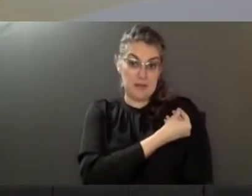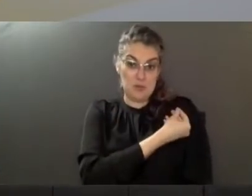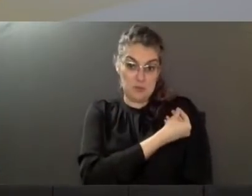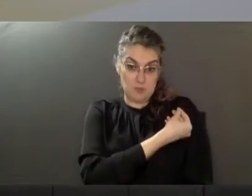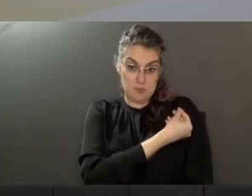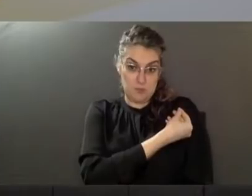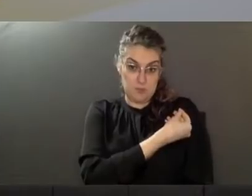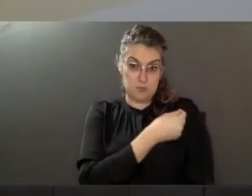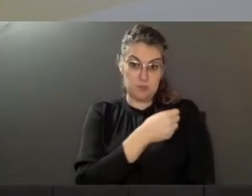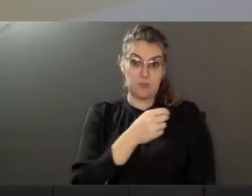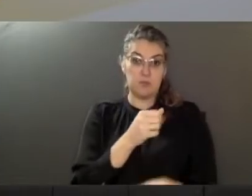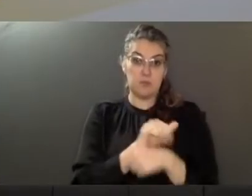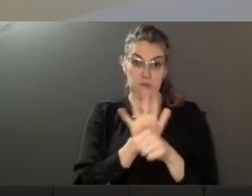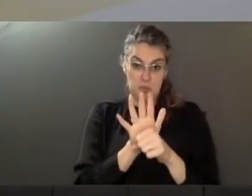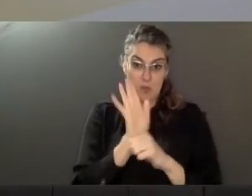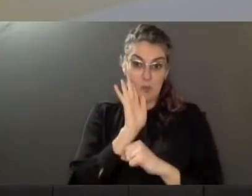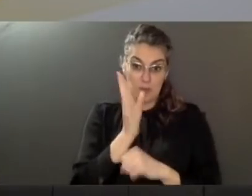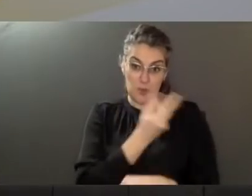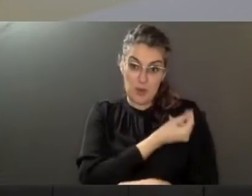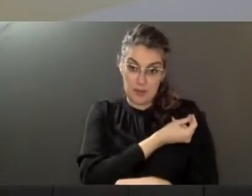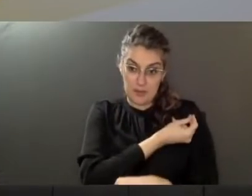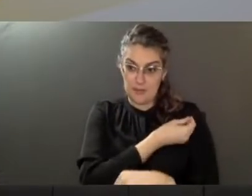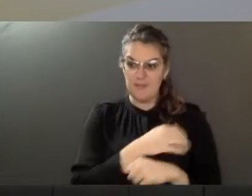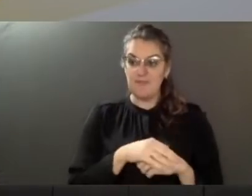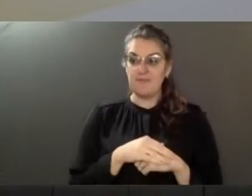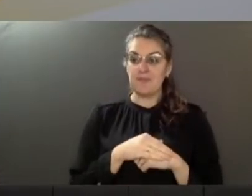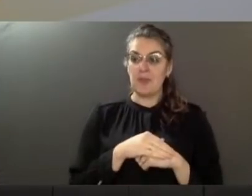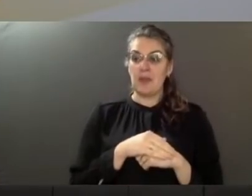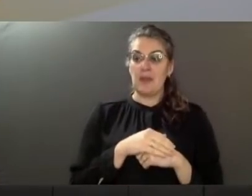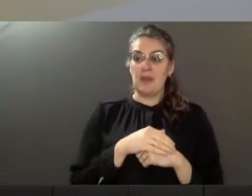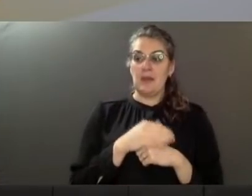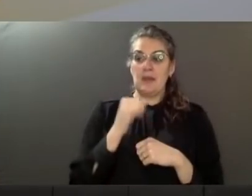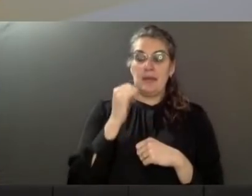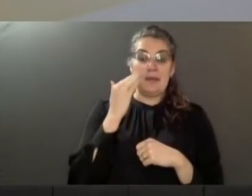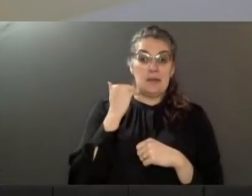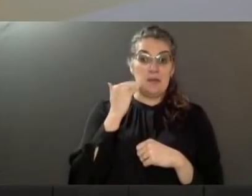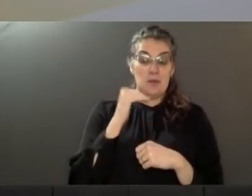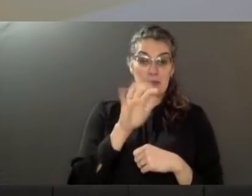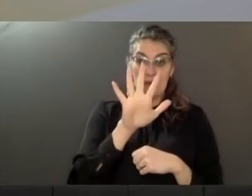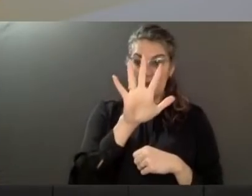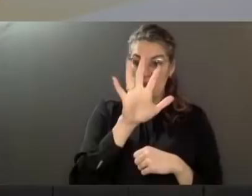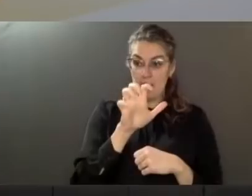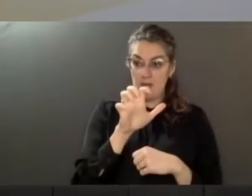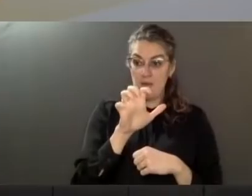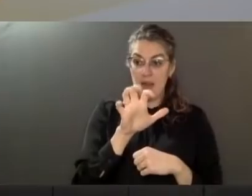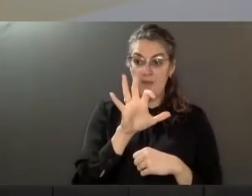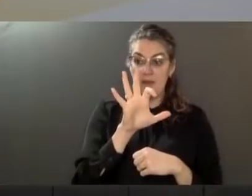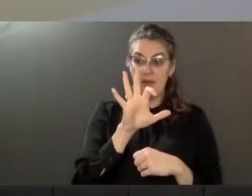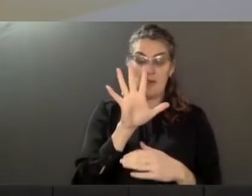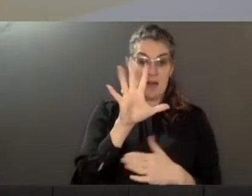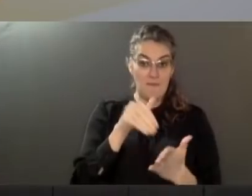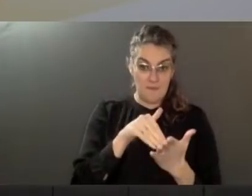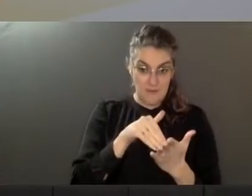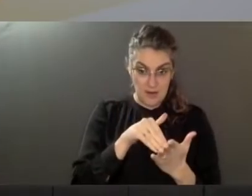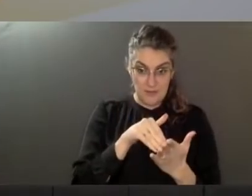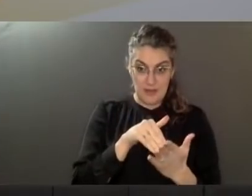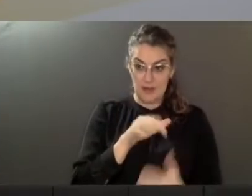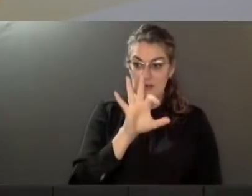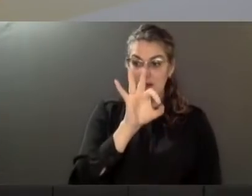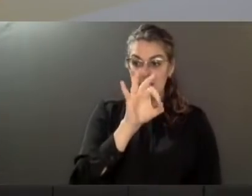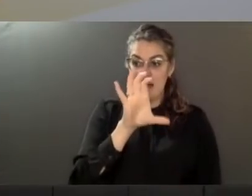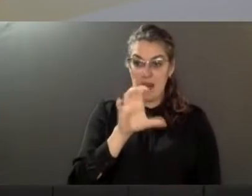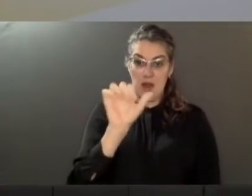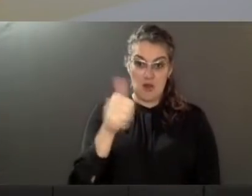vaccine have been administered, including 1,407 second doses, and that means over